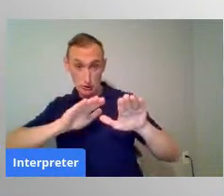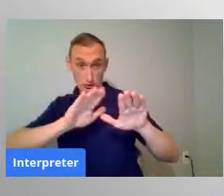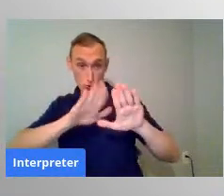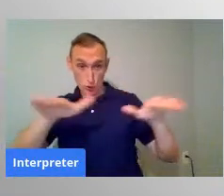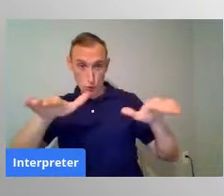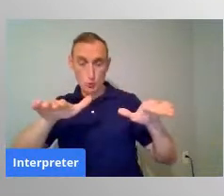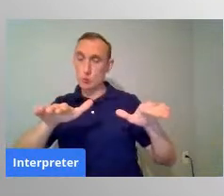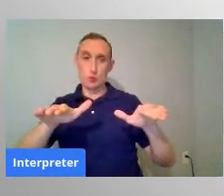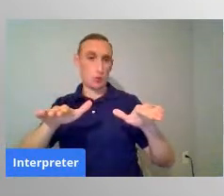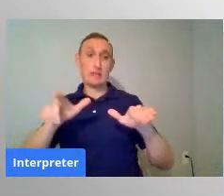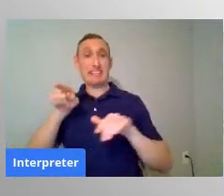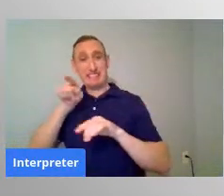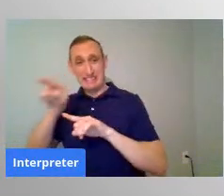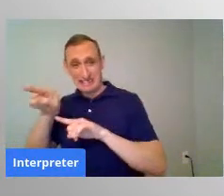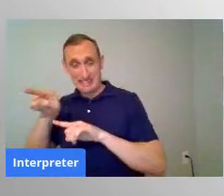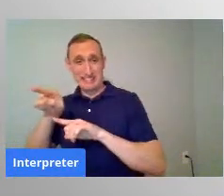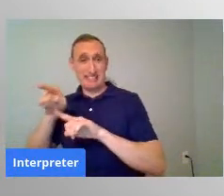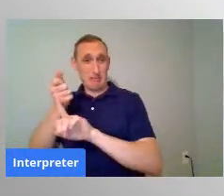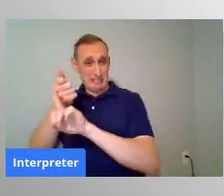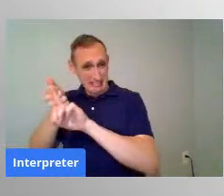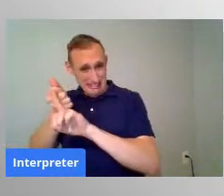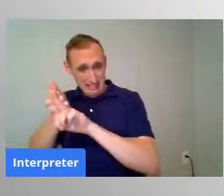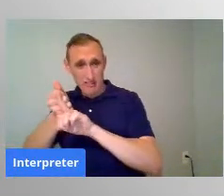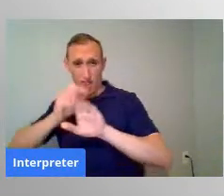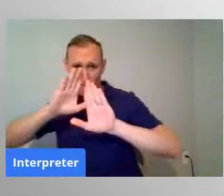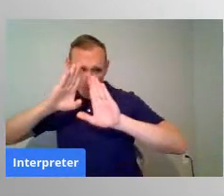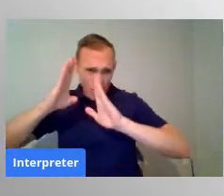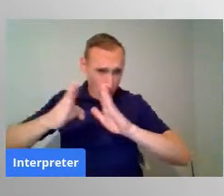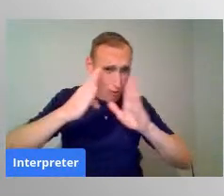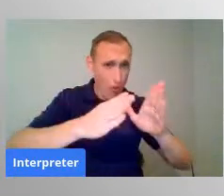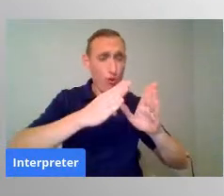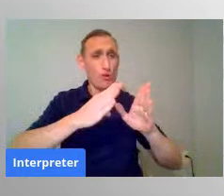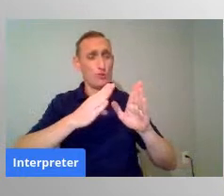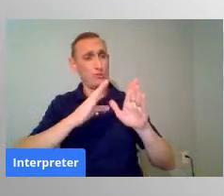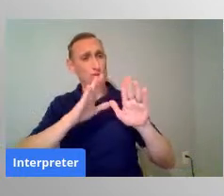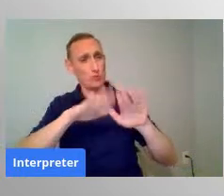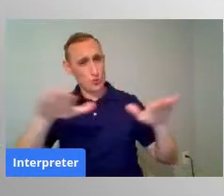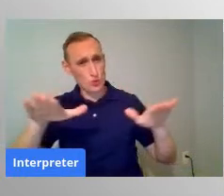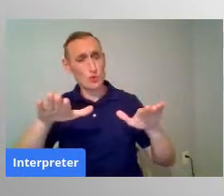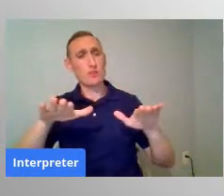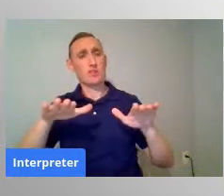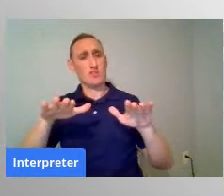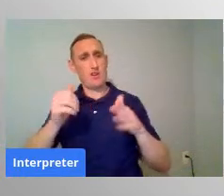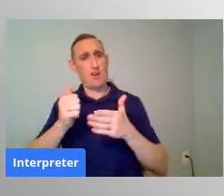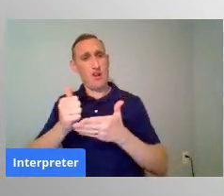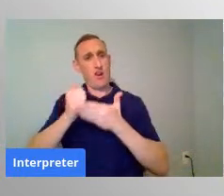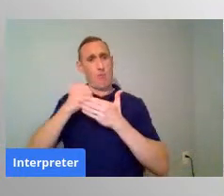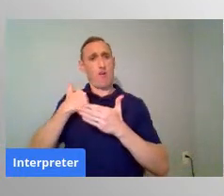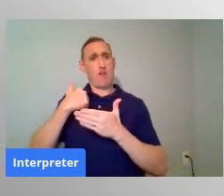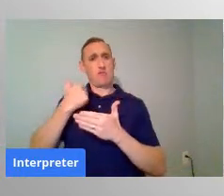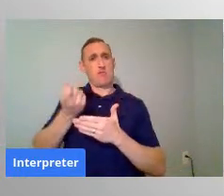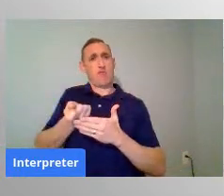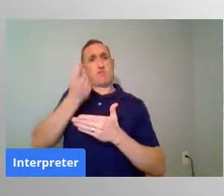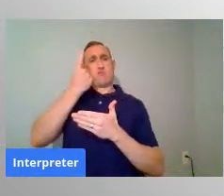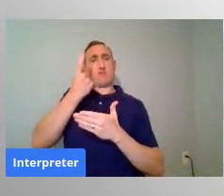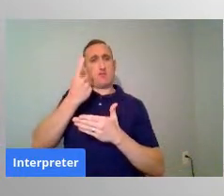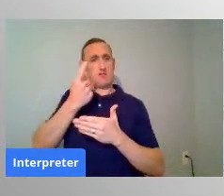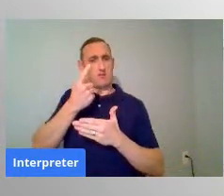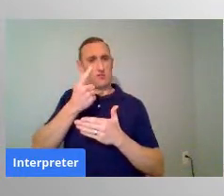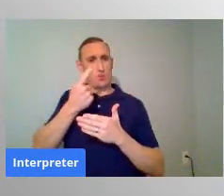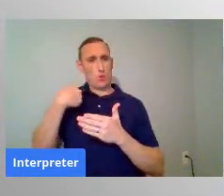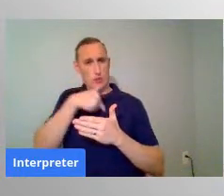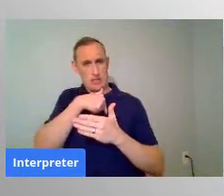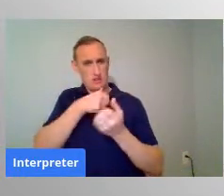life. So as you go about this week, I just ask that you think of his family, and that family extends beyond blood